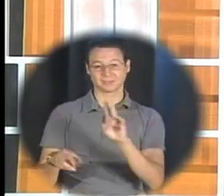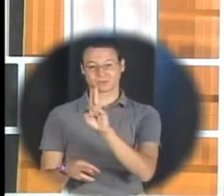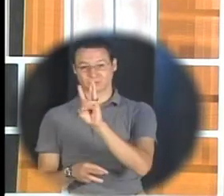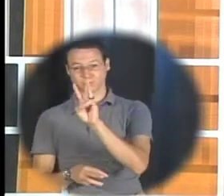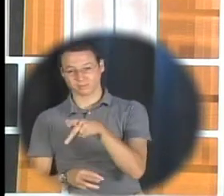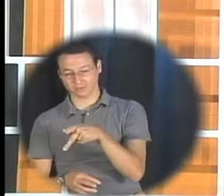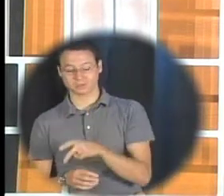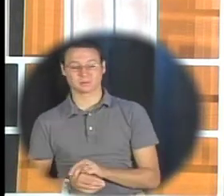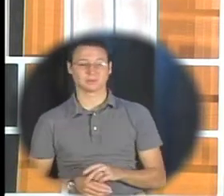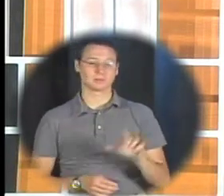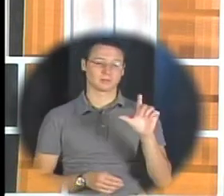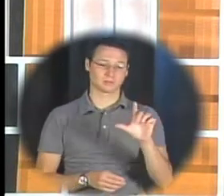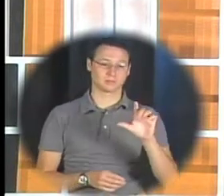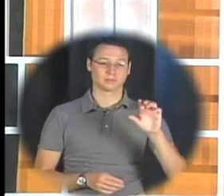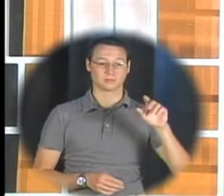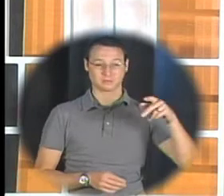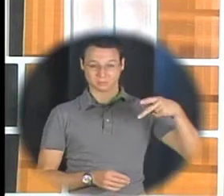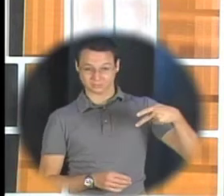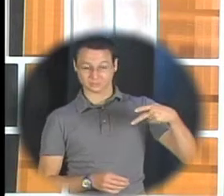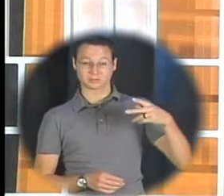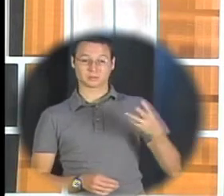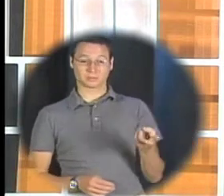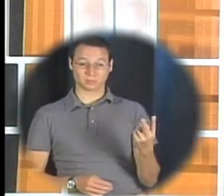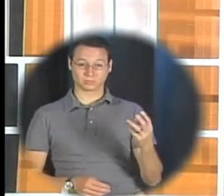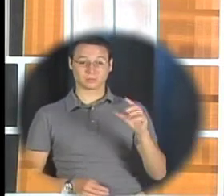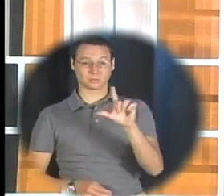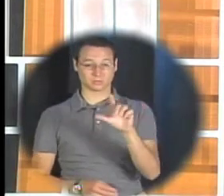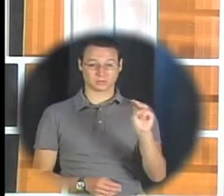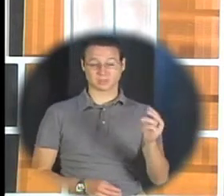3 goals. Karen Mahan, 2 goals. 2